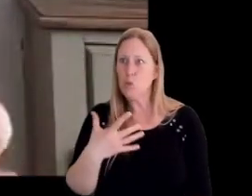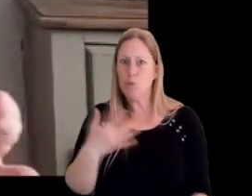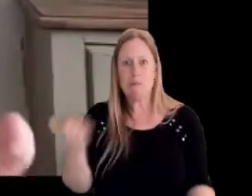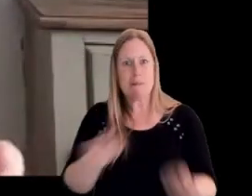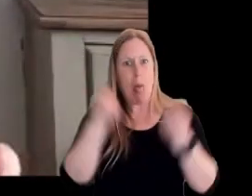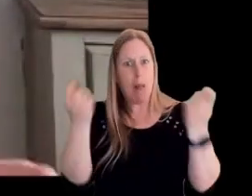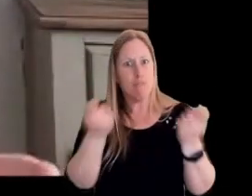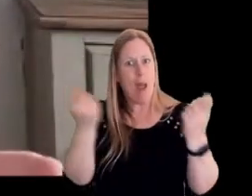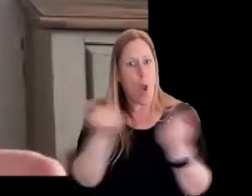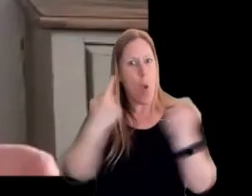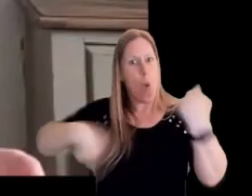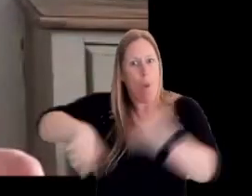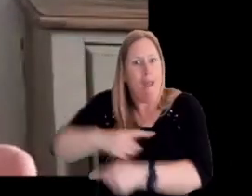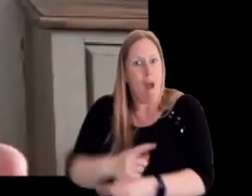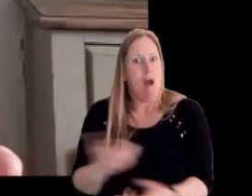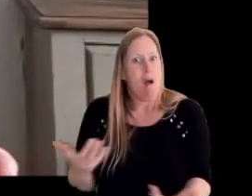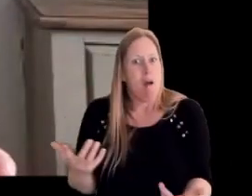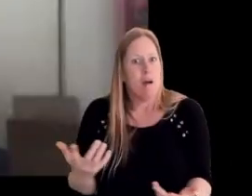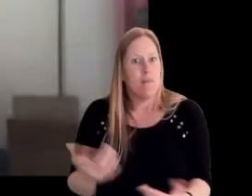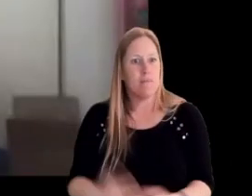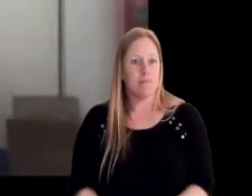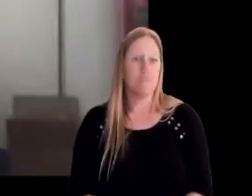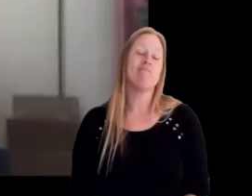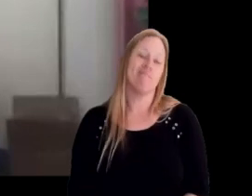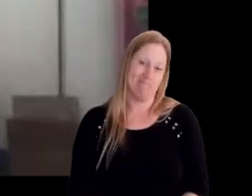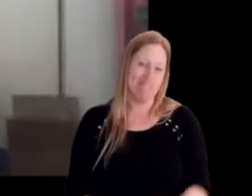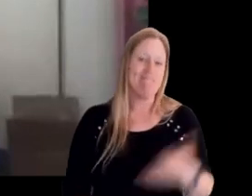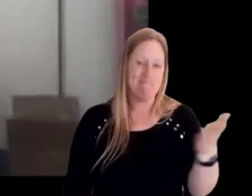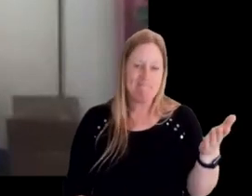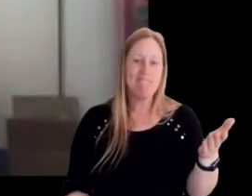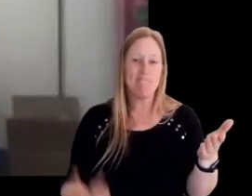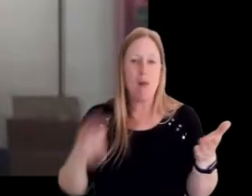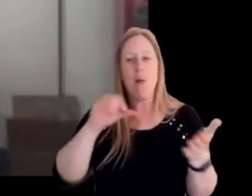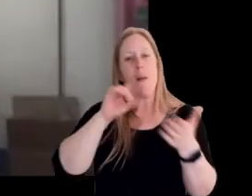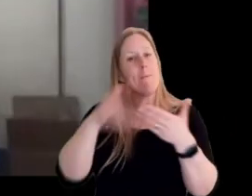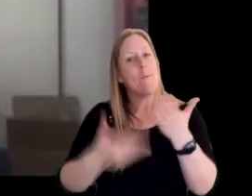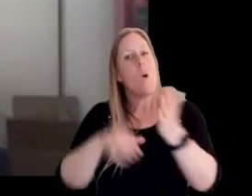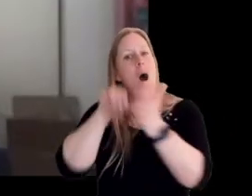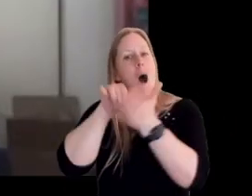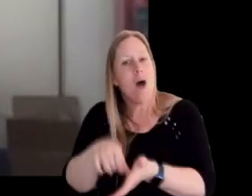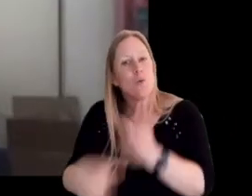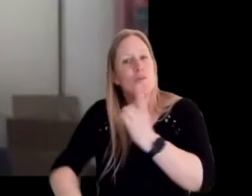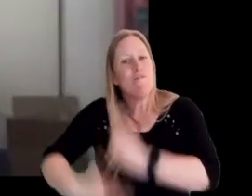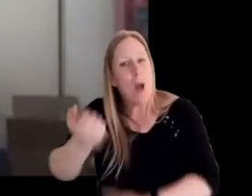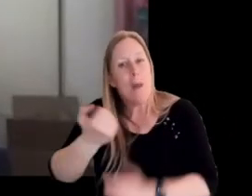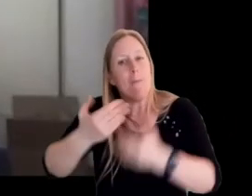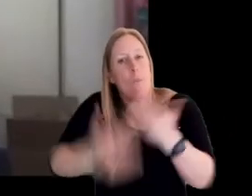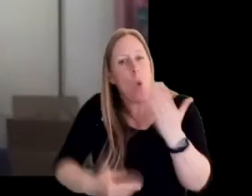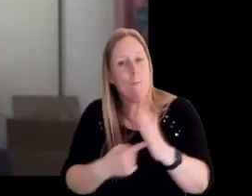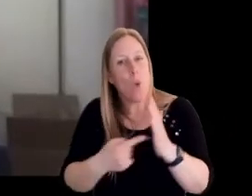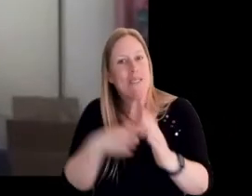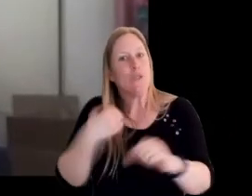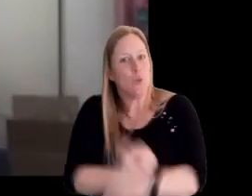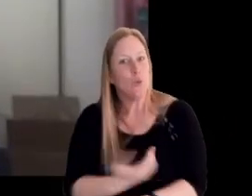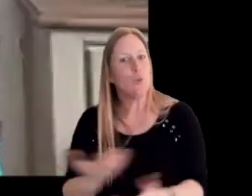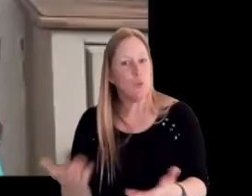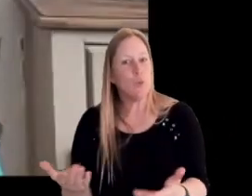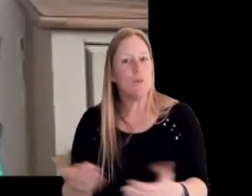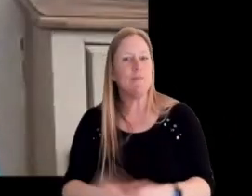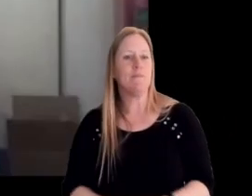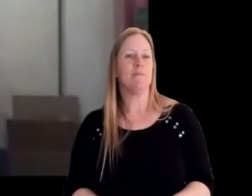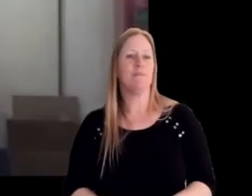to celebrate who we are. Yeah. And almost the harder it is to find that, the more important it is to do.